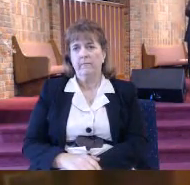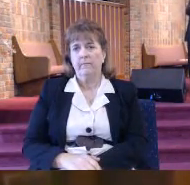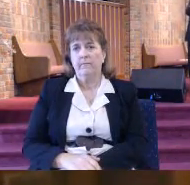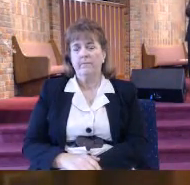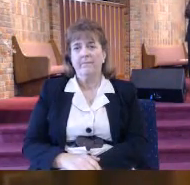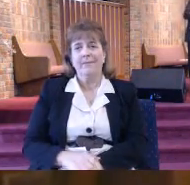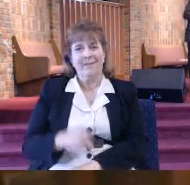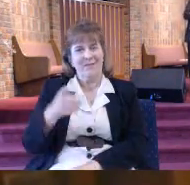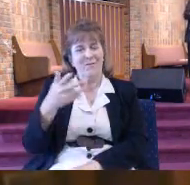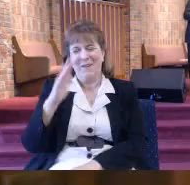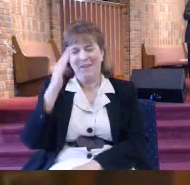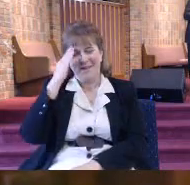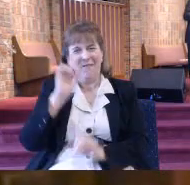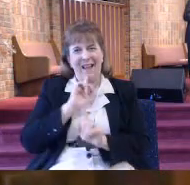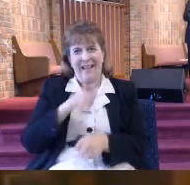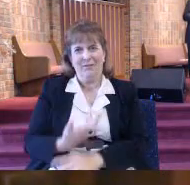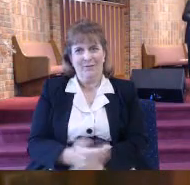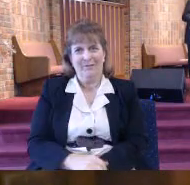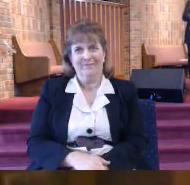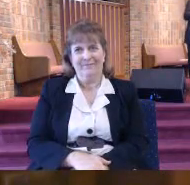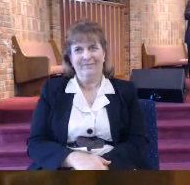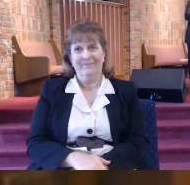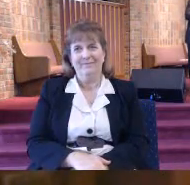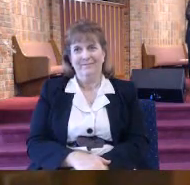And you know the answer to that question.